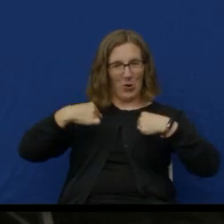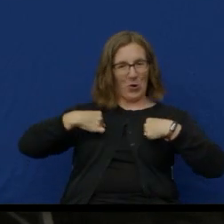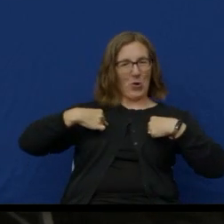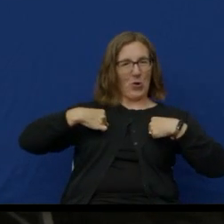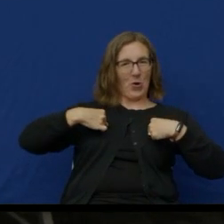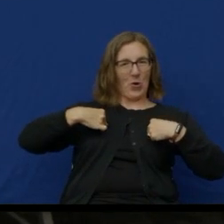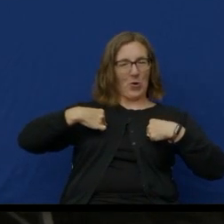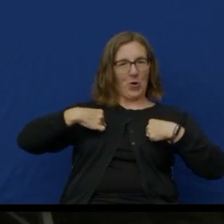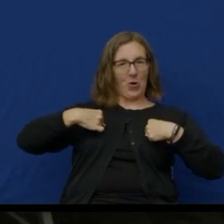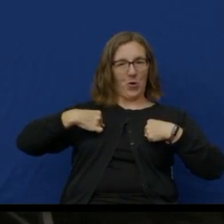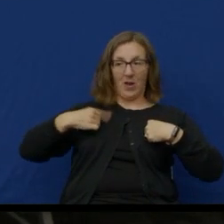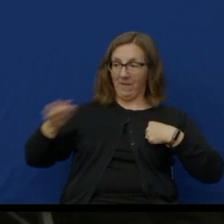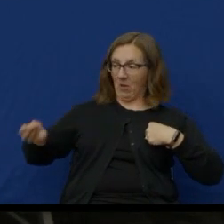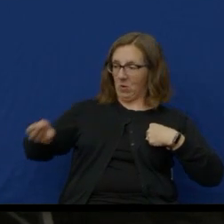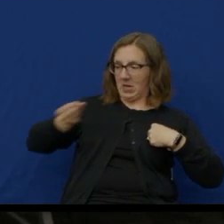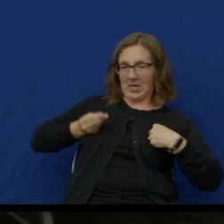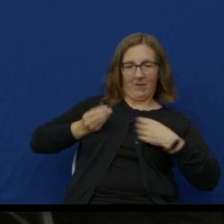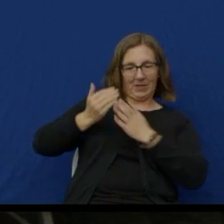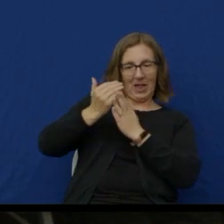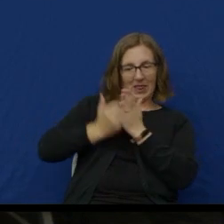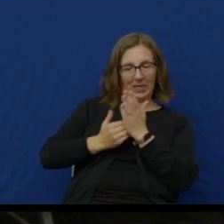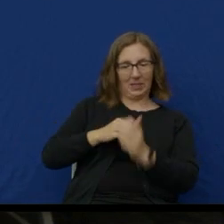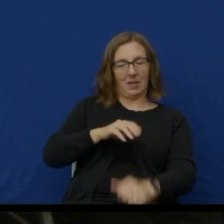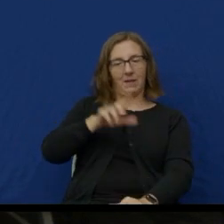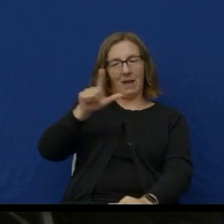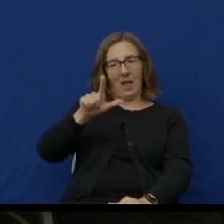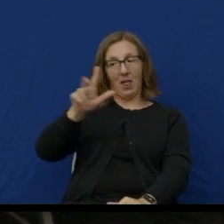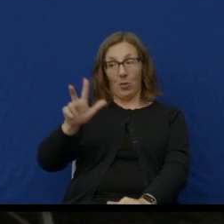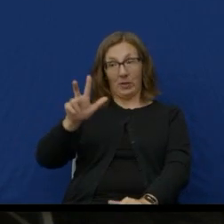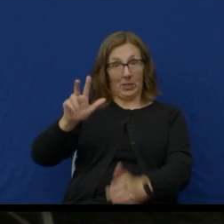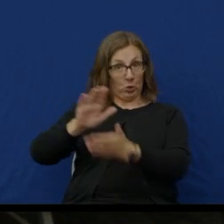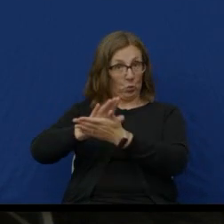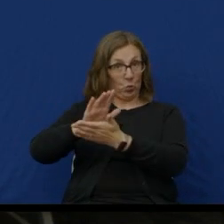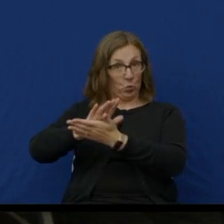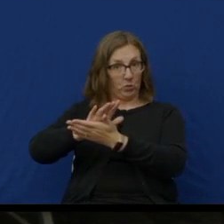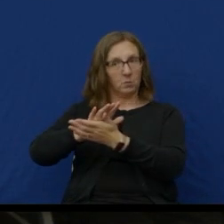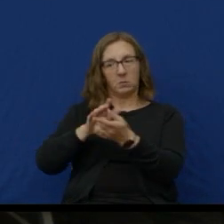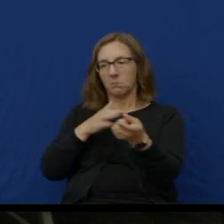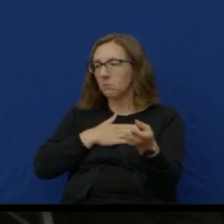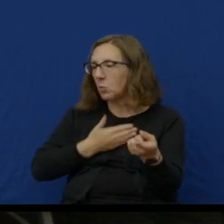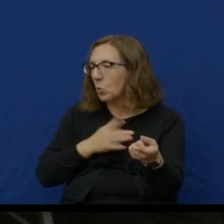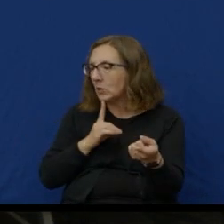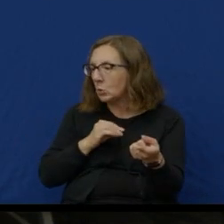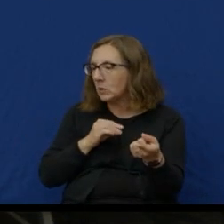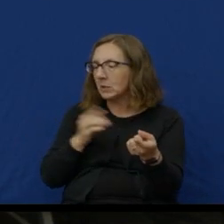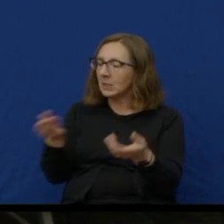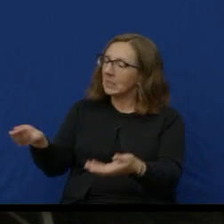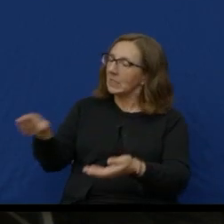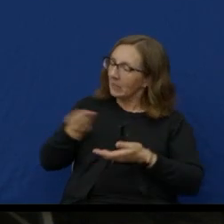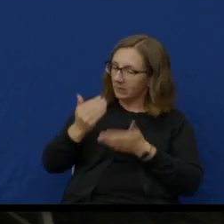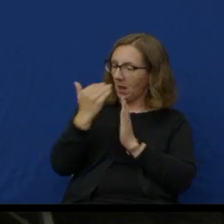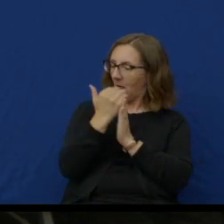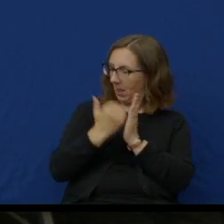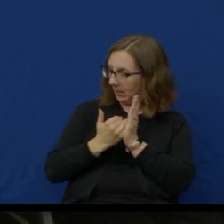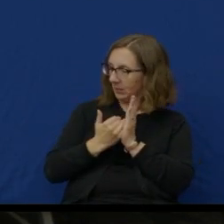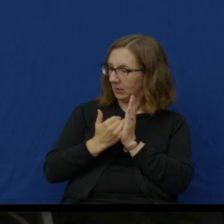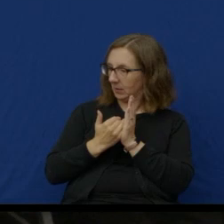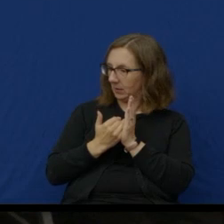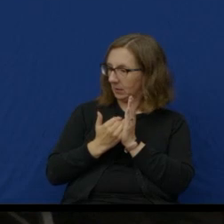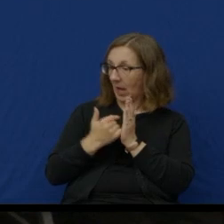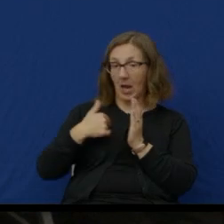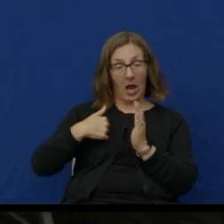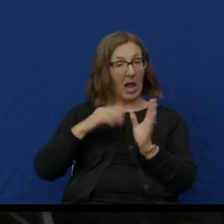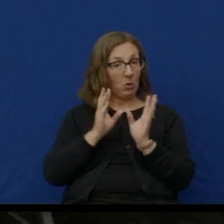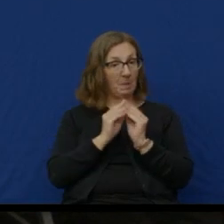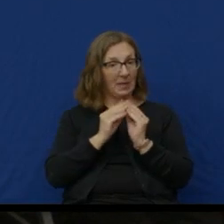if David would give us a list of those L3 schools, which he would do, give us a list though, and in between our meetings,